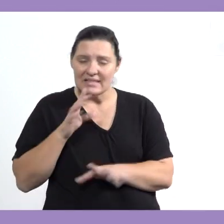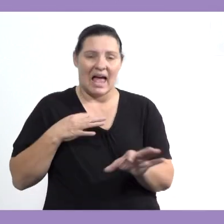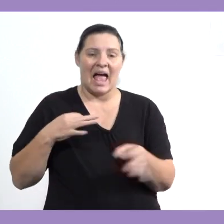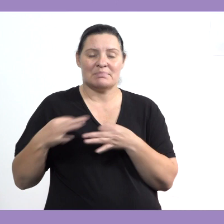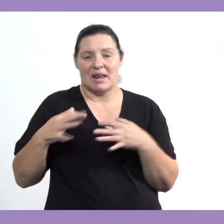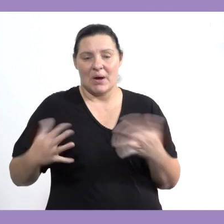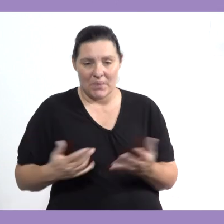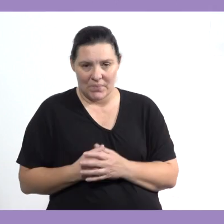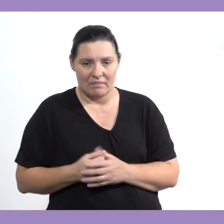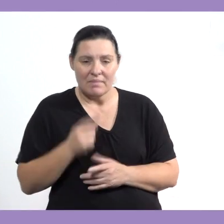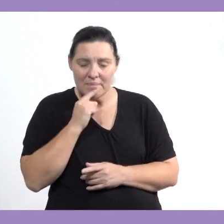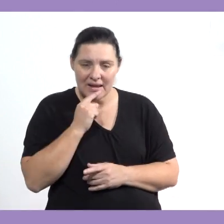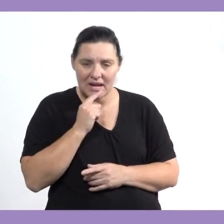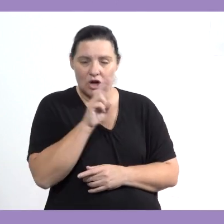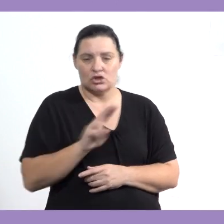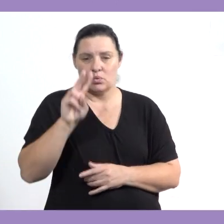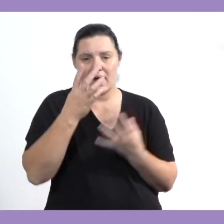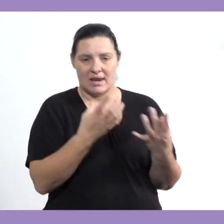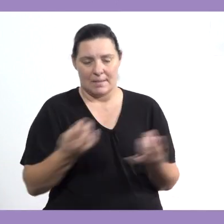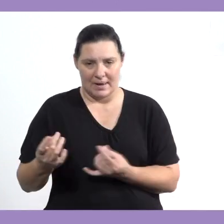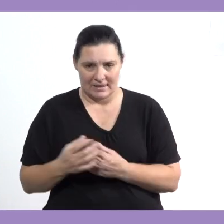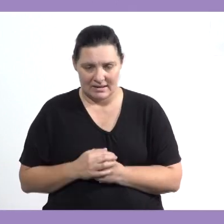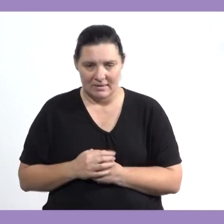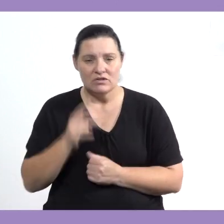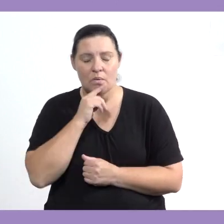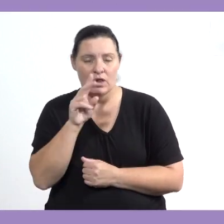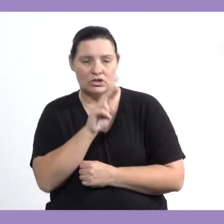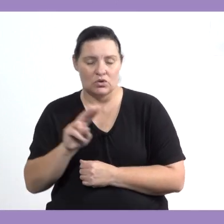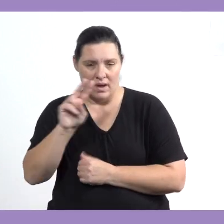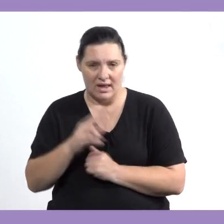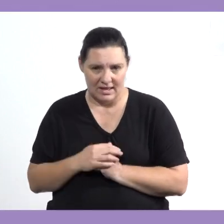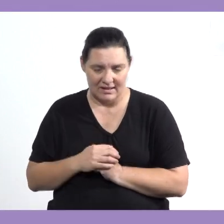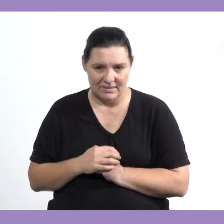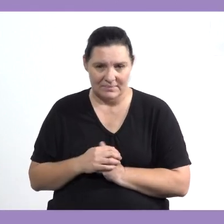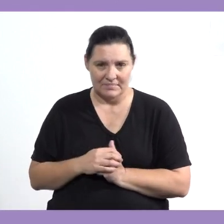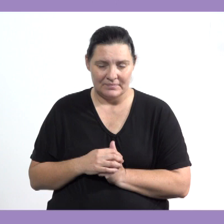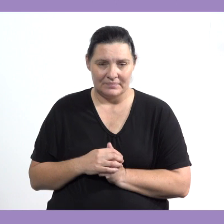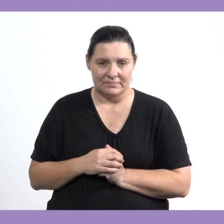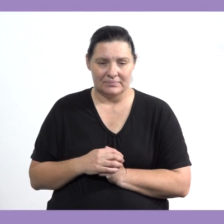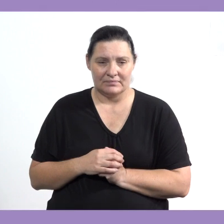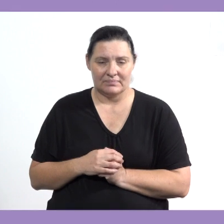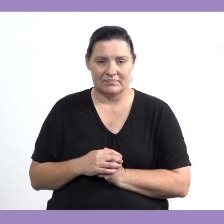how we explain it. This is the square numbers. So we are just going to square